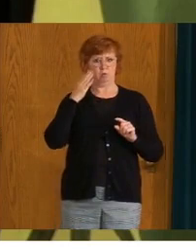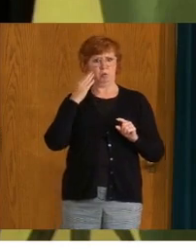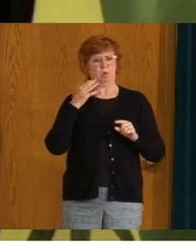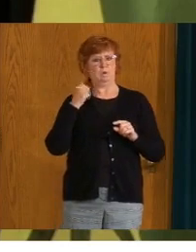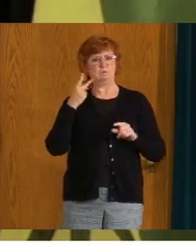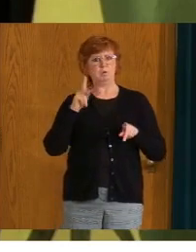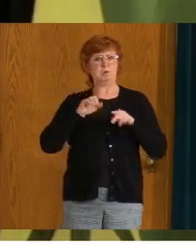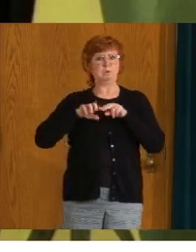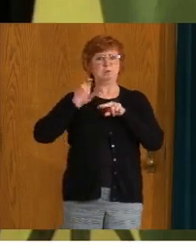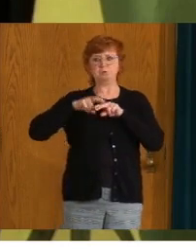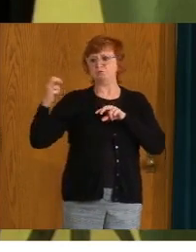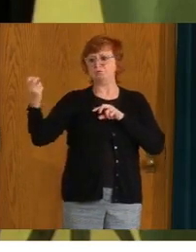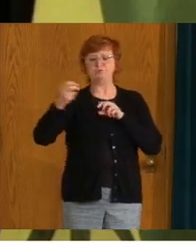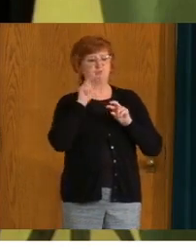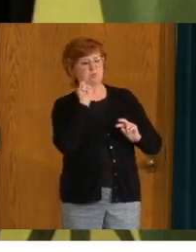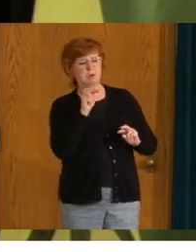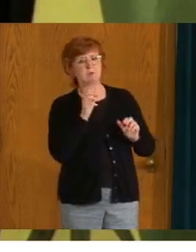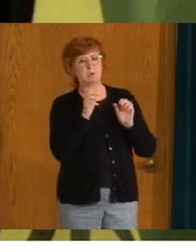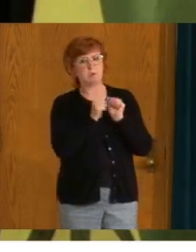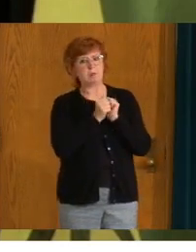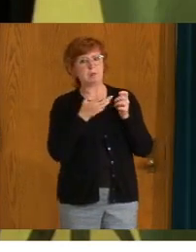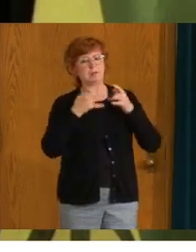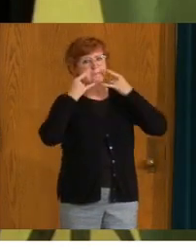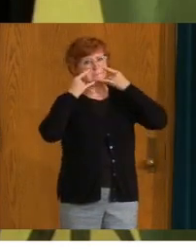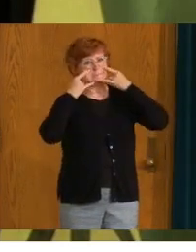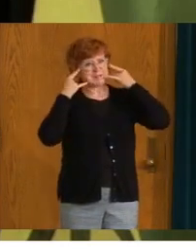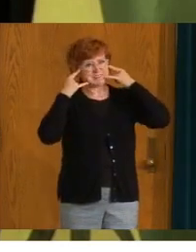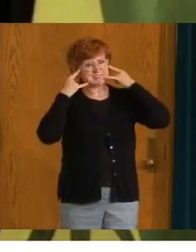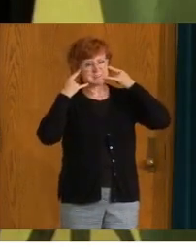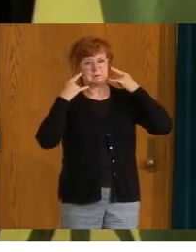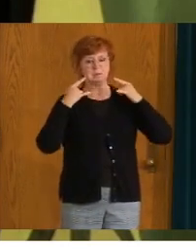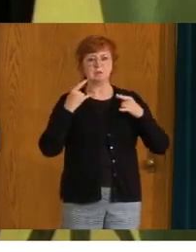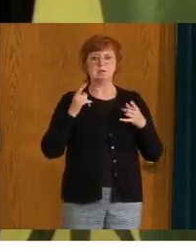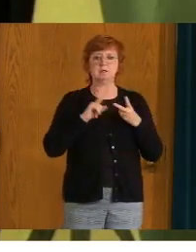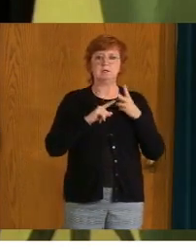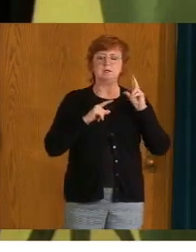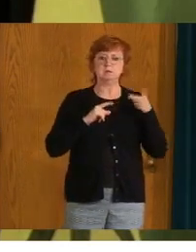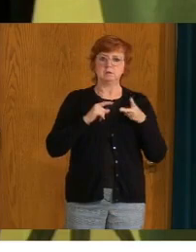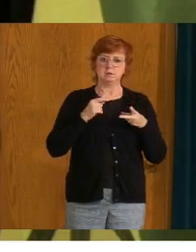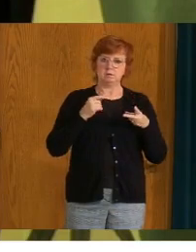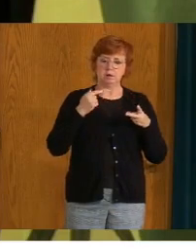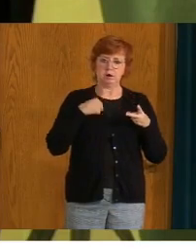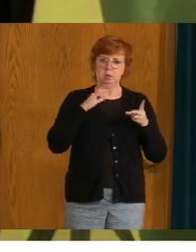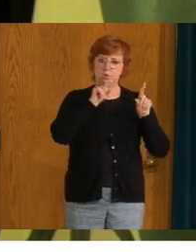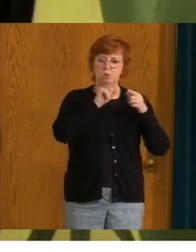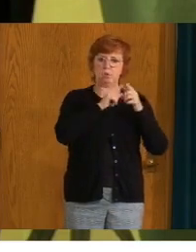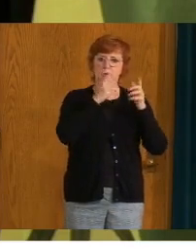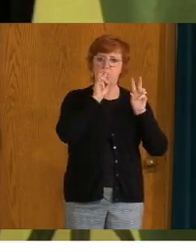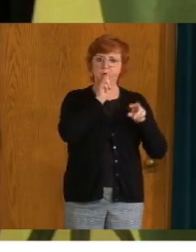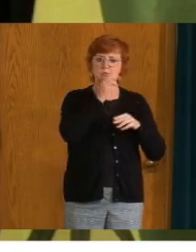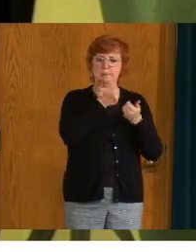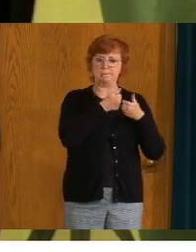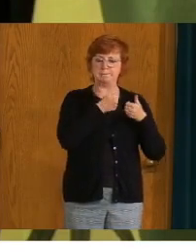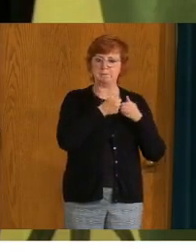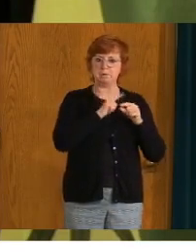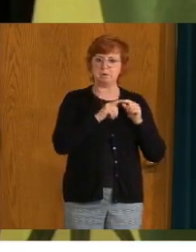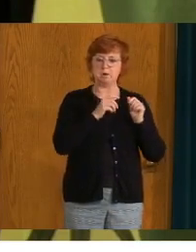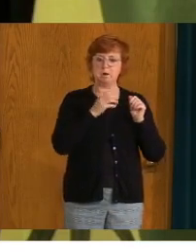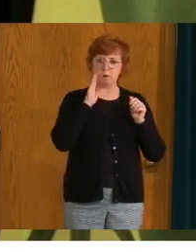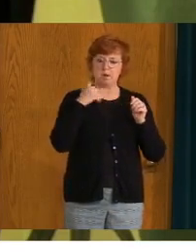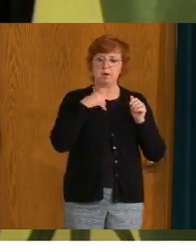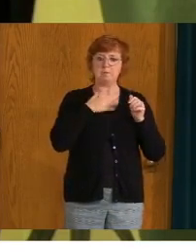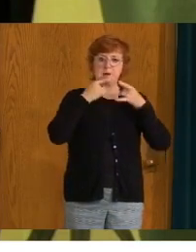be normalized, I think, by this period of time. I will have a mask with me, and if there's a point in time where I might just feel